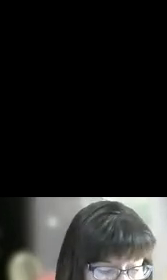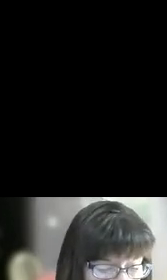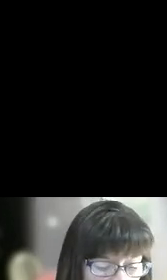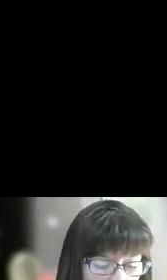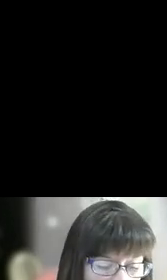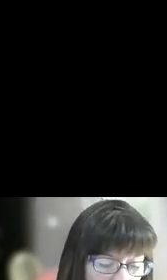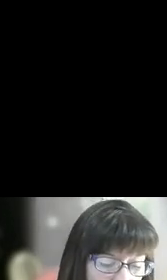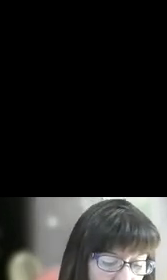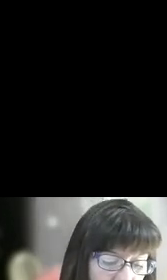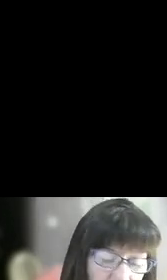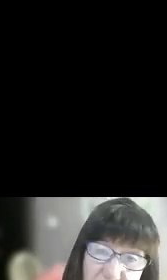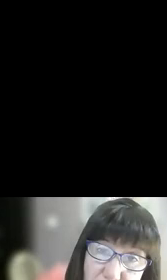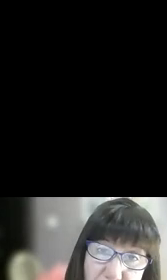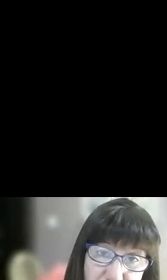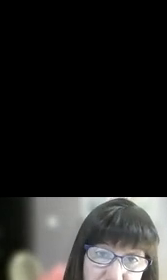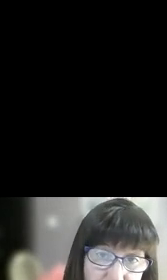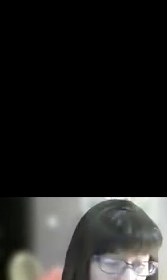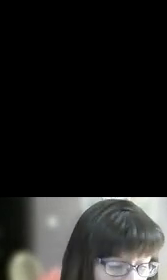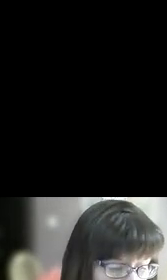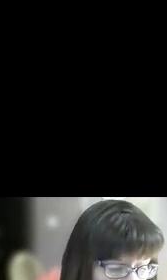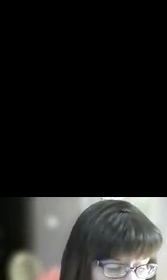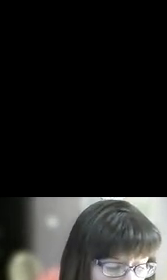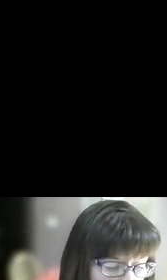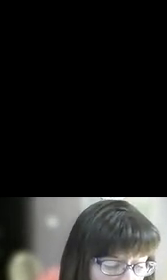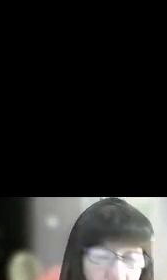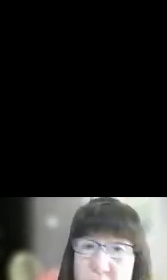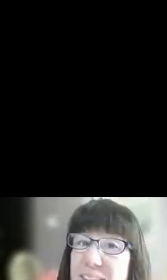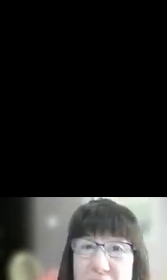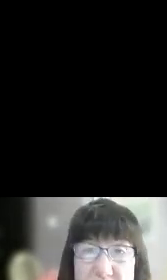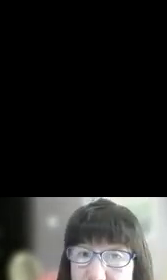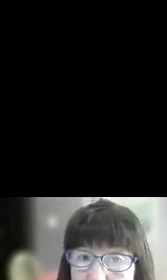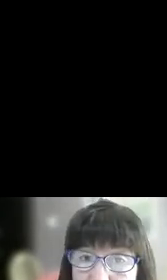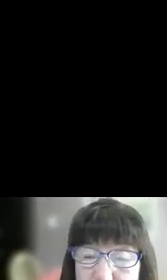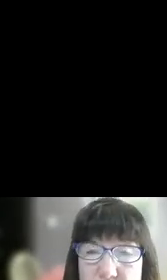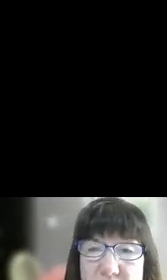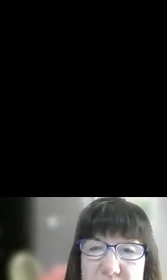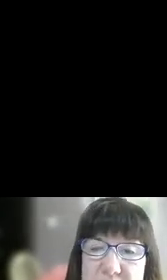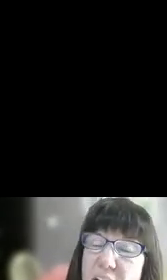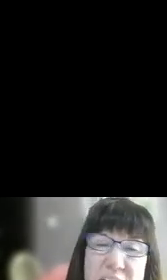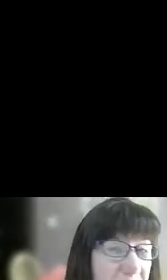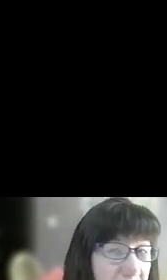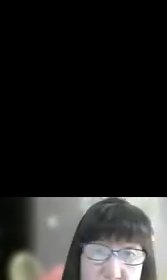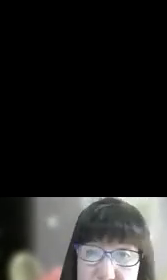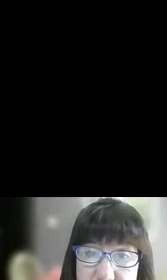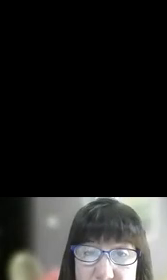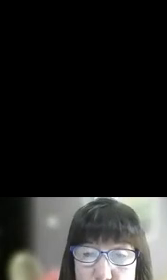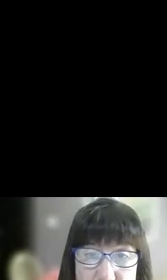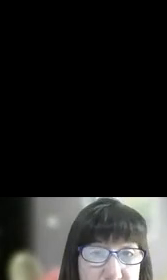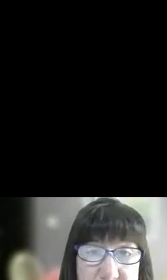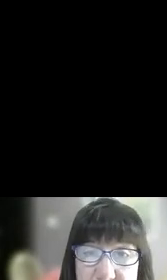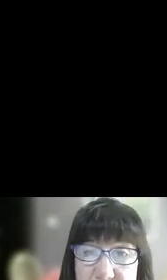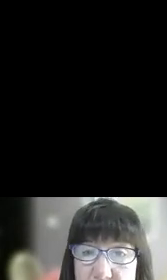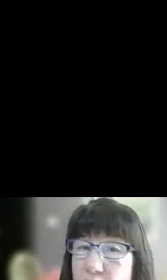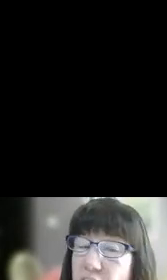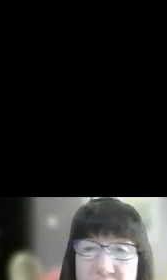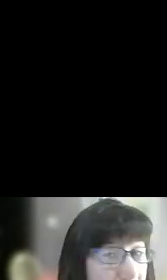media for regular information and reminders from your faculty. Thank you everyone for joining us. I'd like everyone to have a wonderful